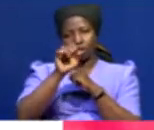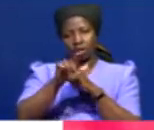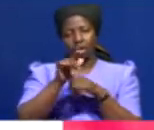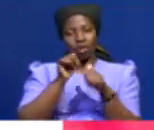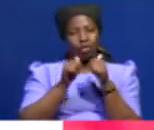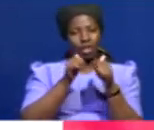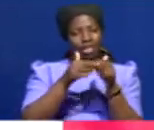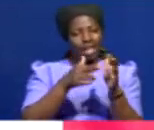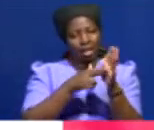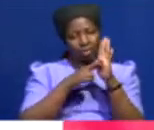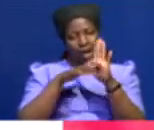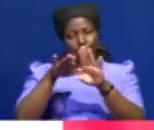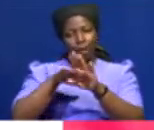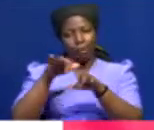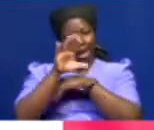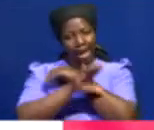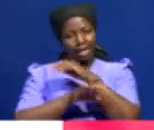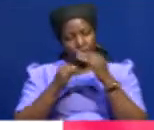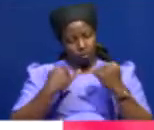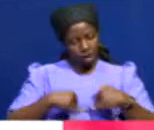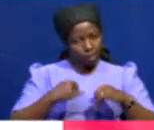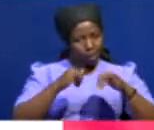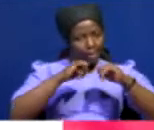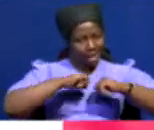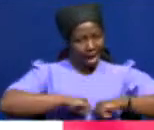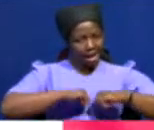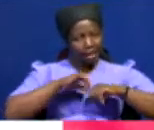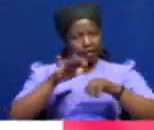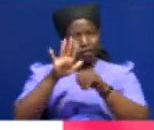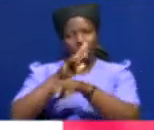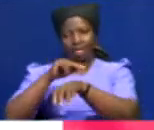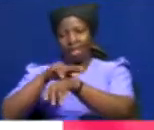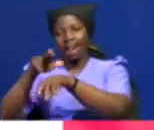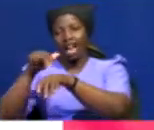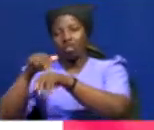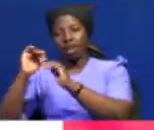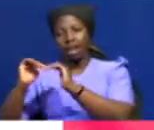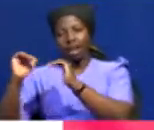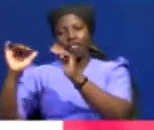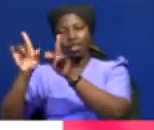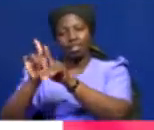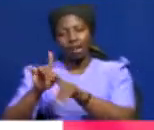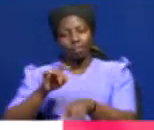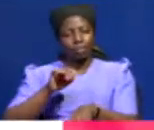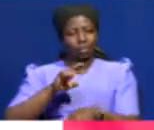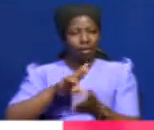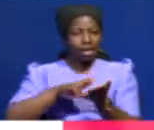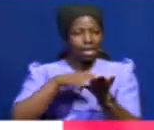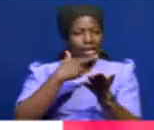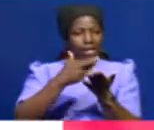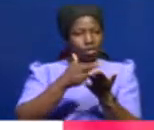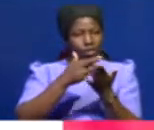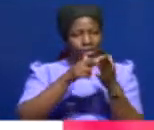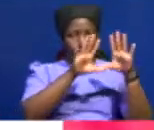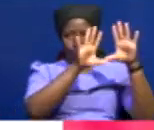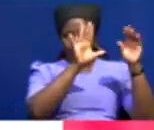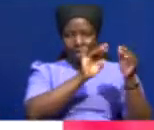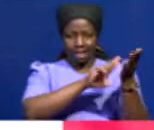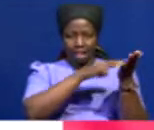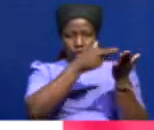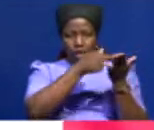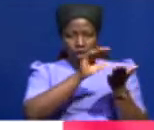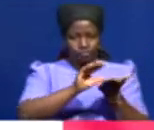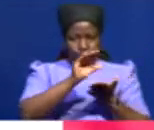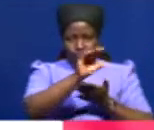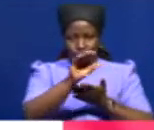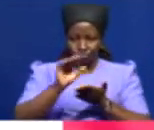fully implement the protocol at the national level, including allocating budgetary resources and